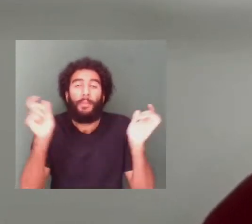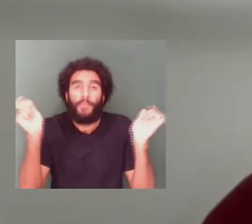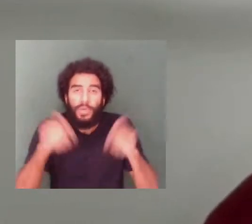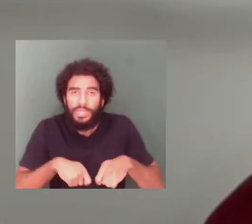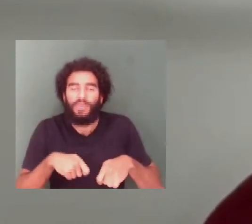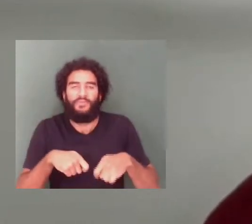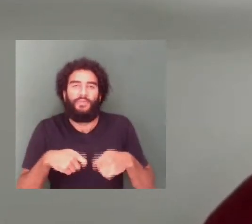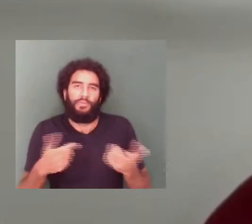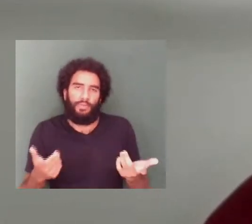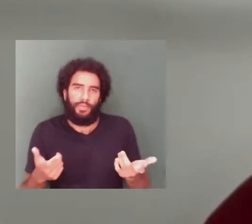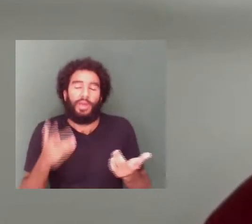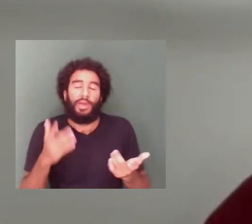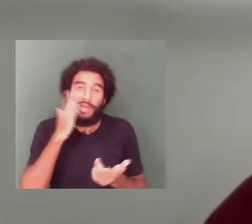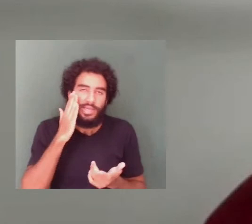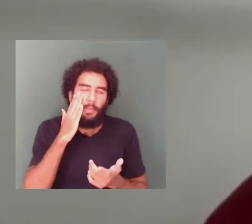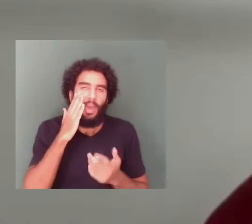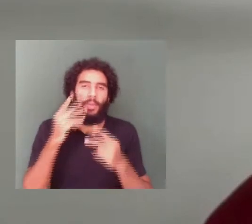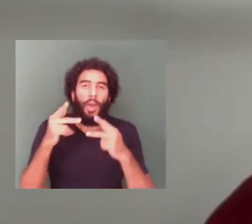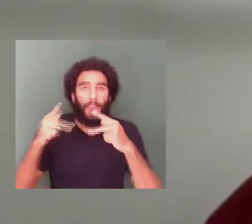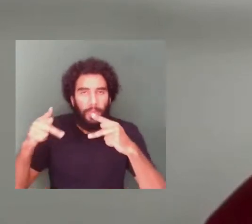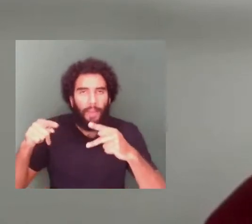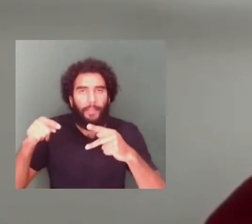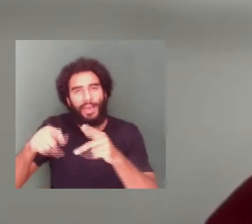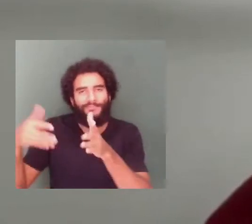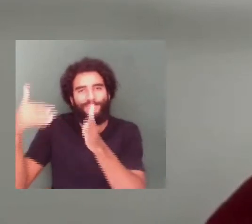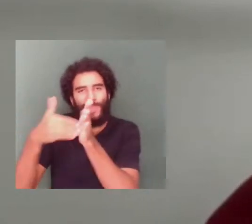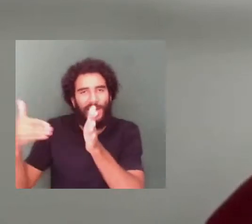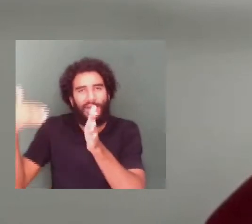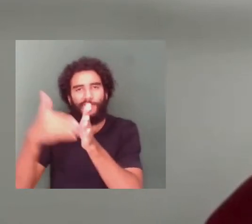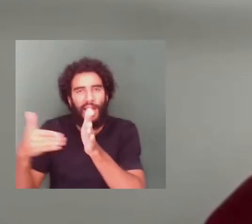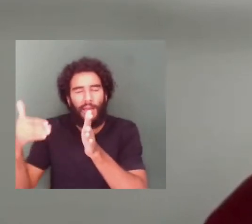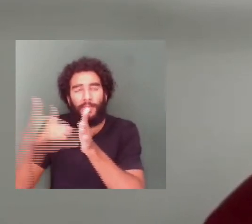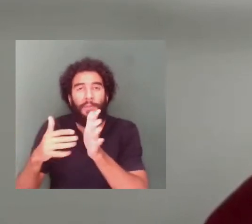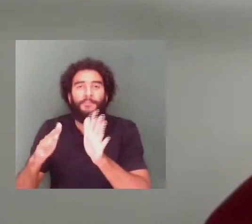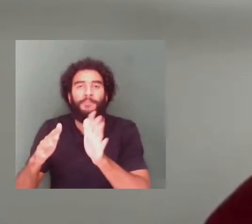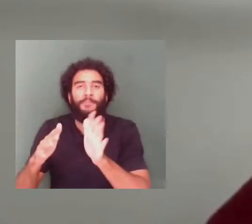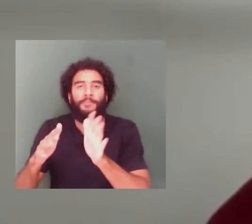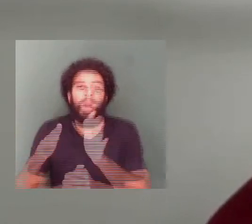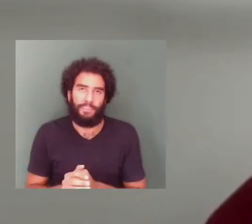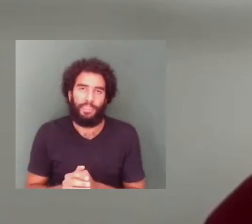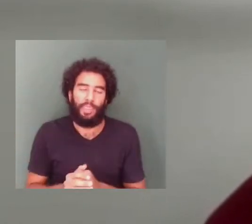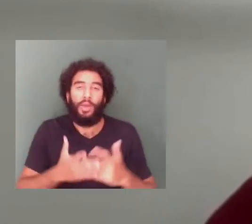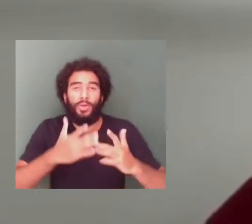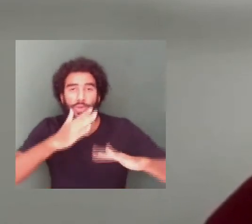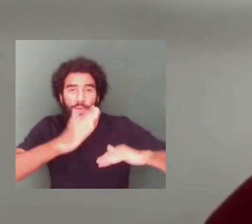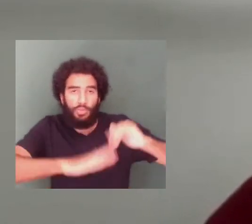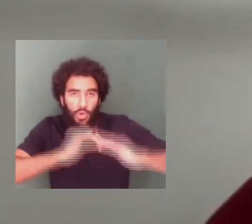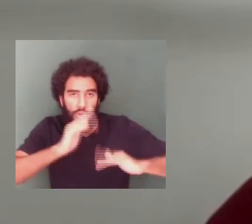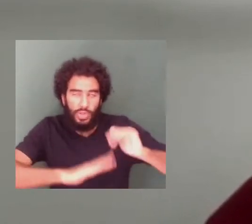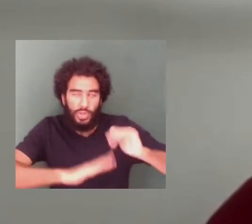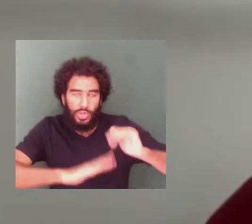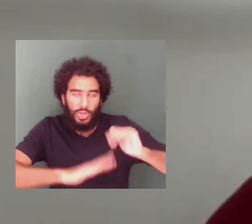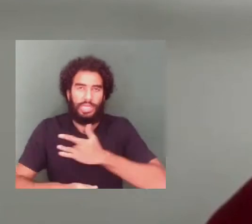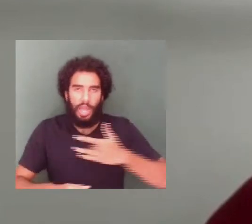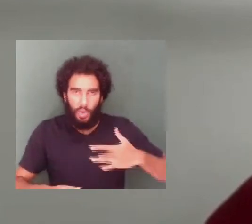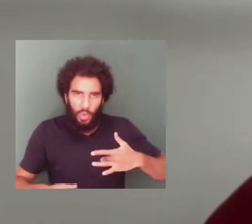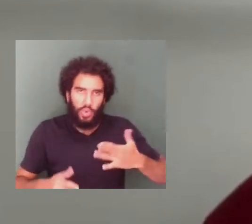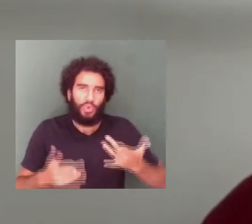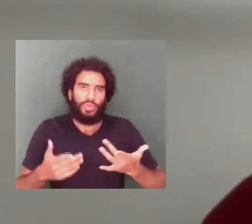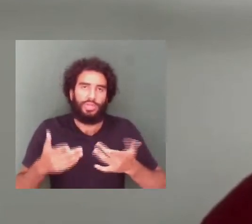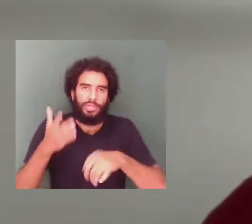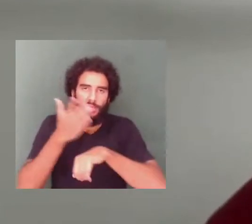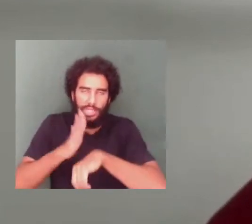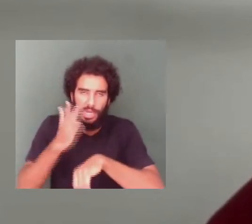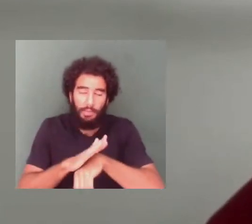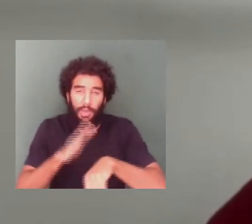know that the education of healthcare professionals, the lack of time that they spend is a critical aspect of that, the conflicts of interest that they're engaged in, the